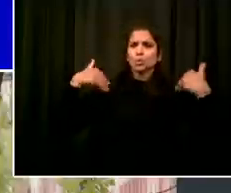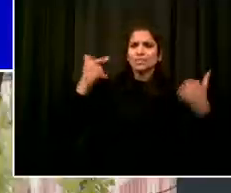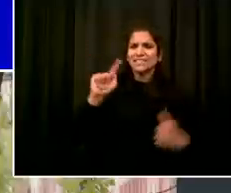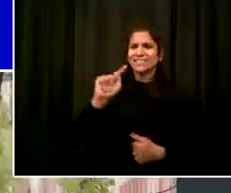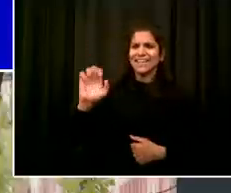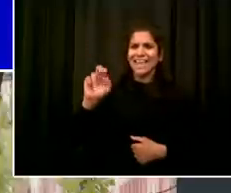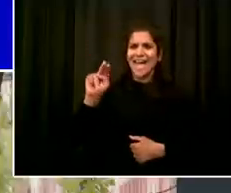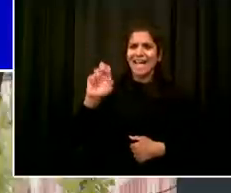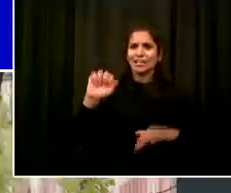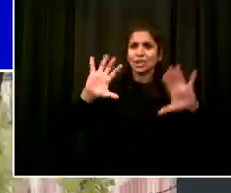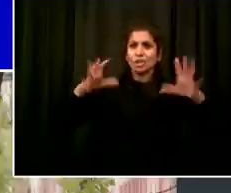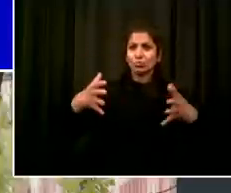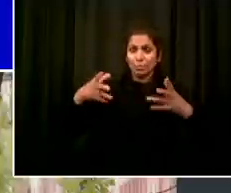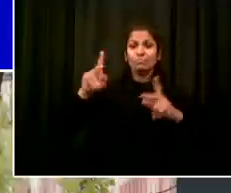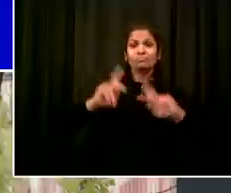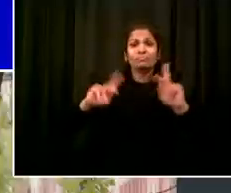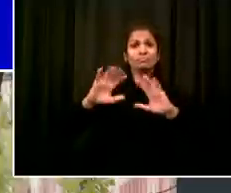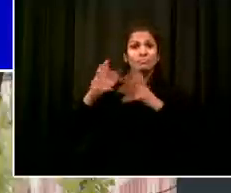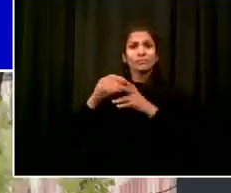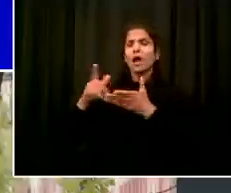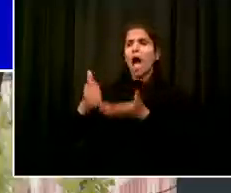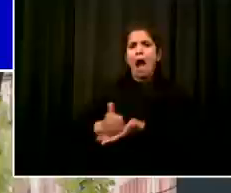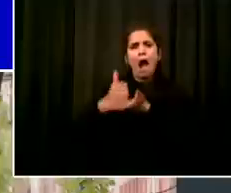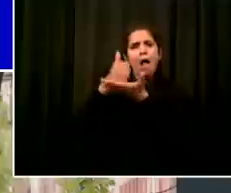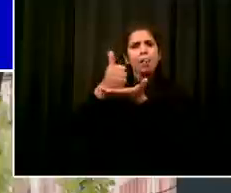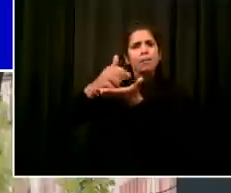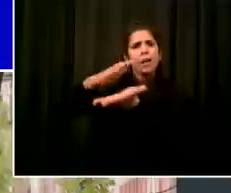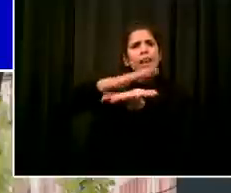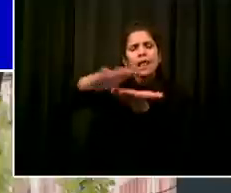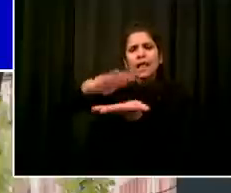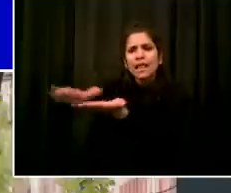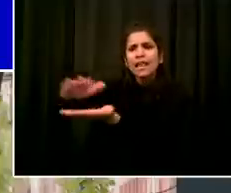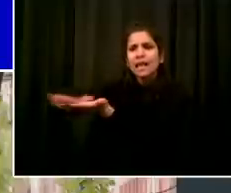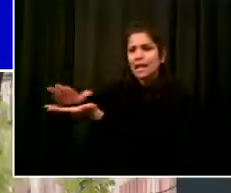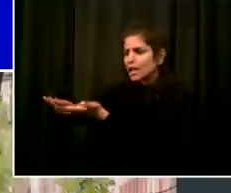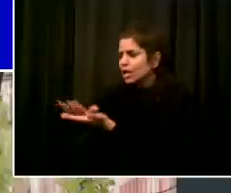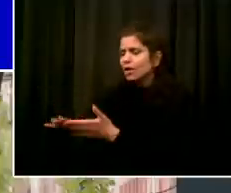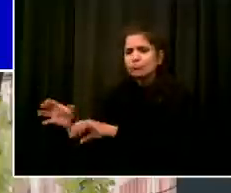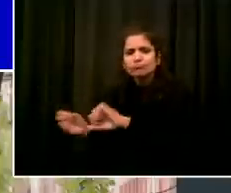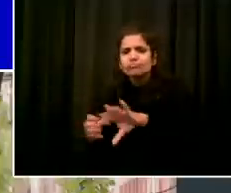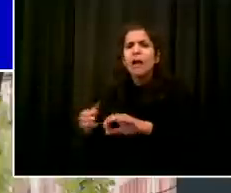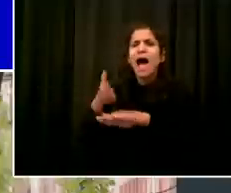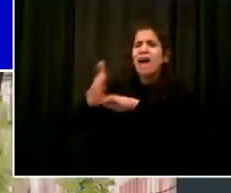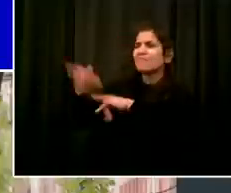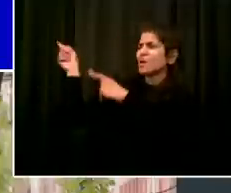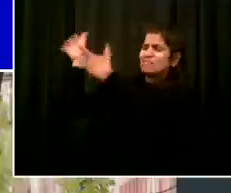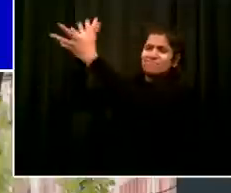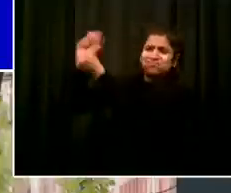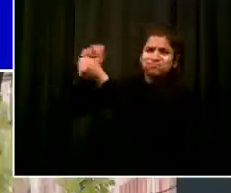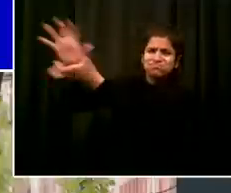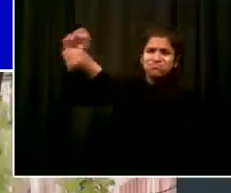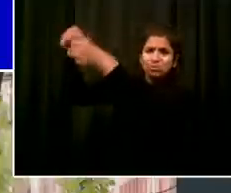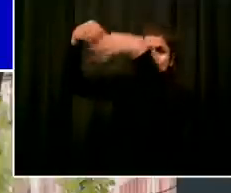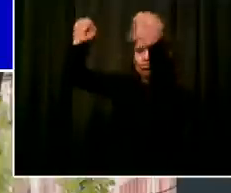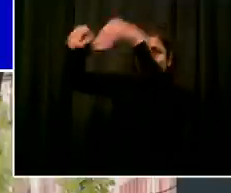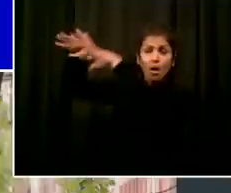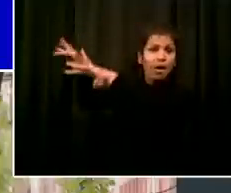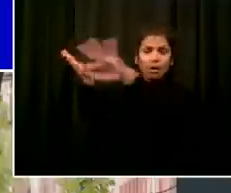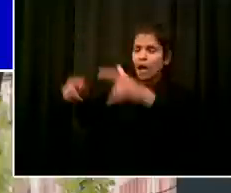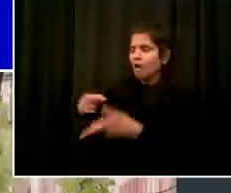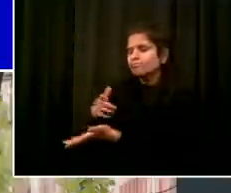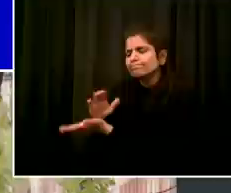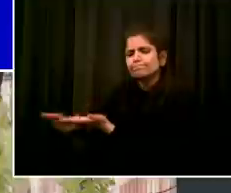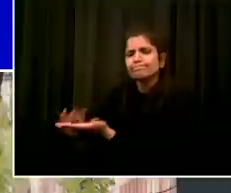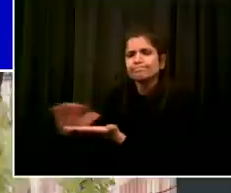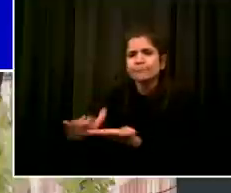so appreciative and so moved that there are so many good people in the city. We will take back